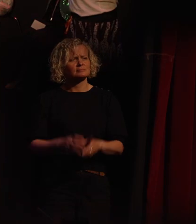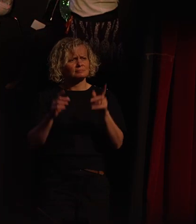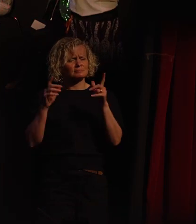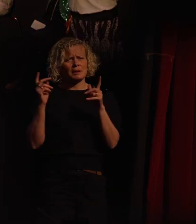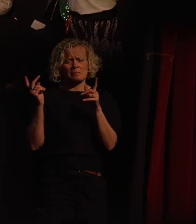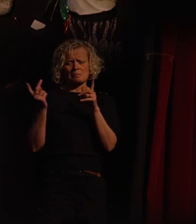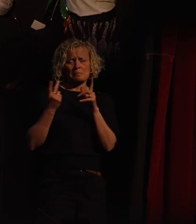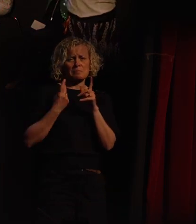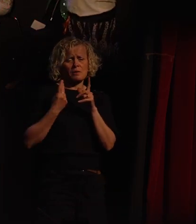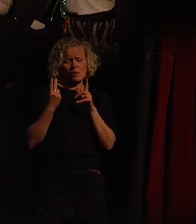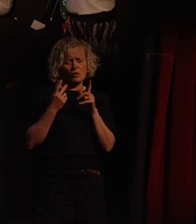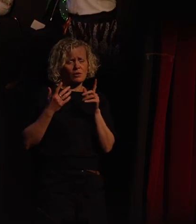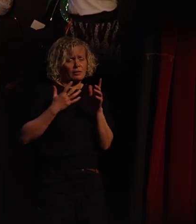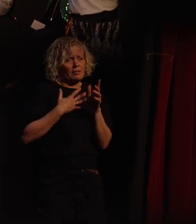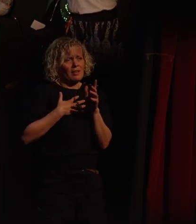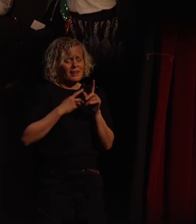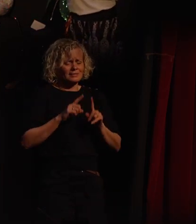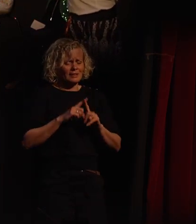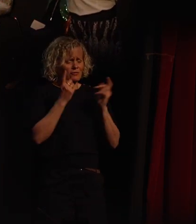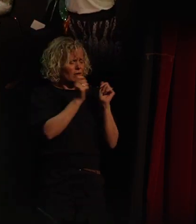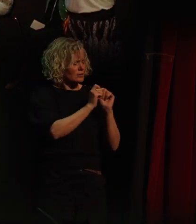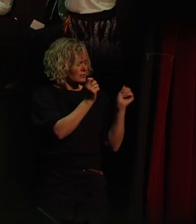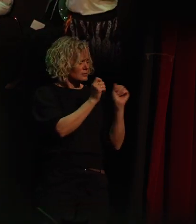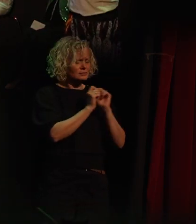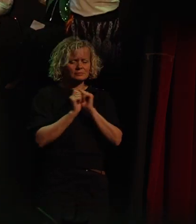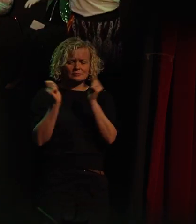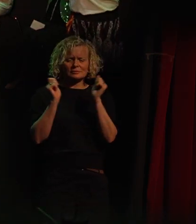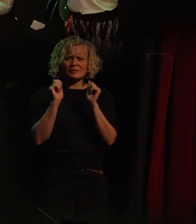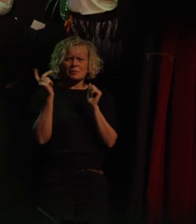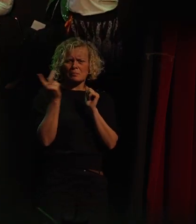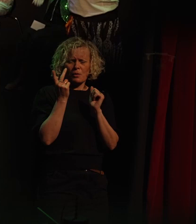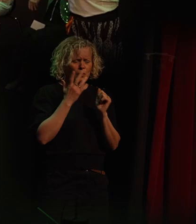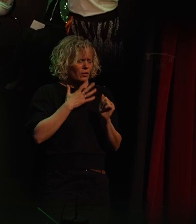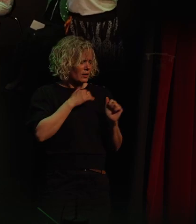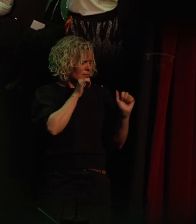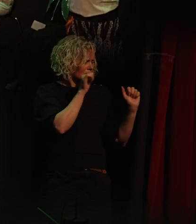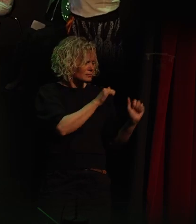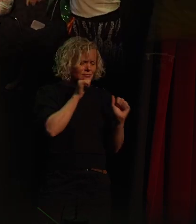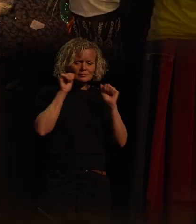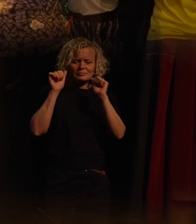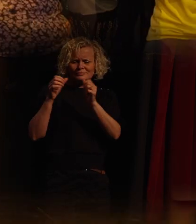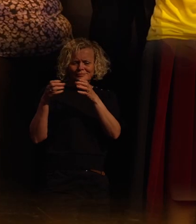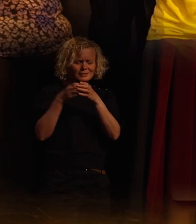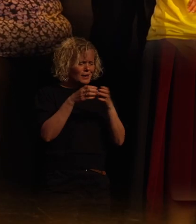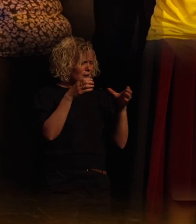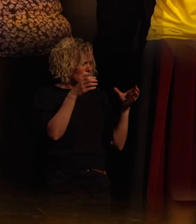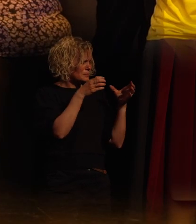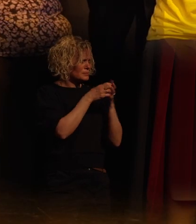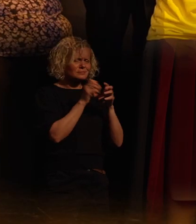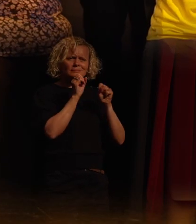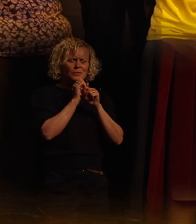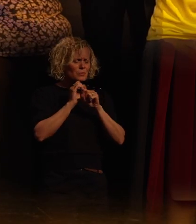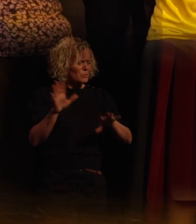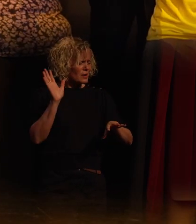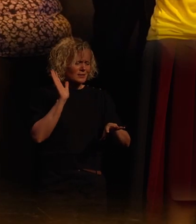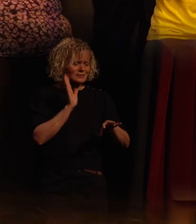comics. If you root for different teams. Anti-clockwise. Waste one, no time. Two, three, no